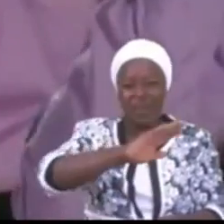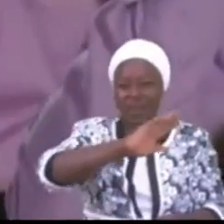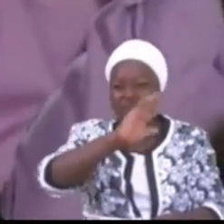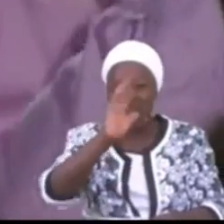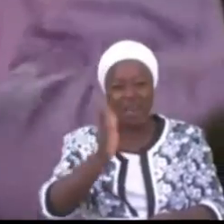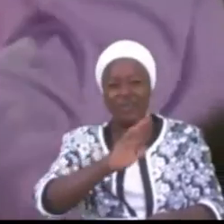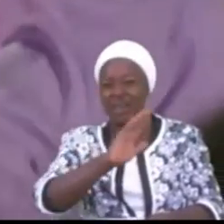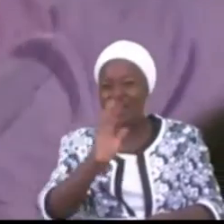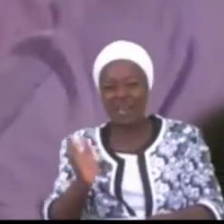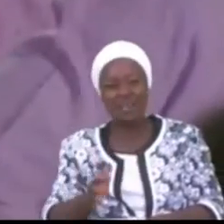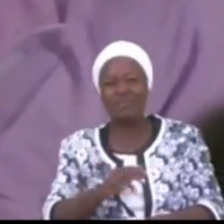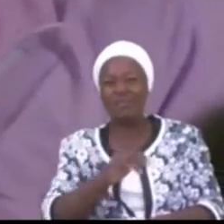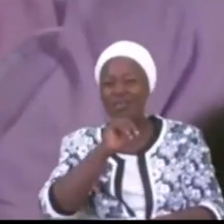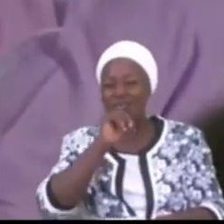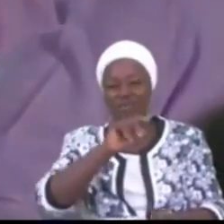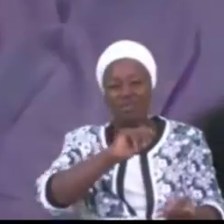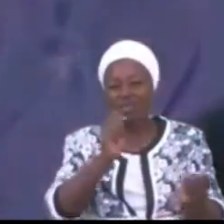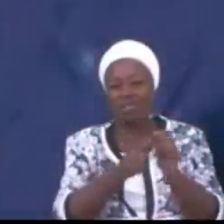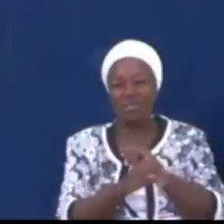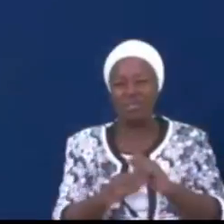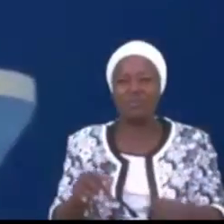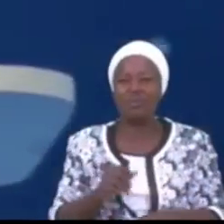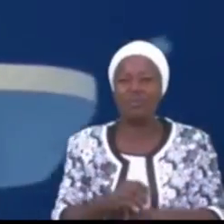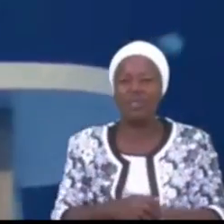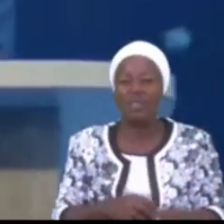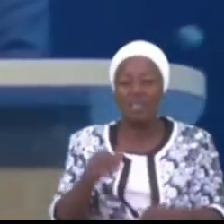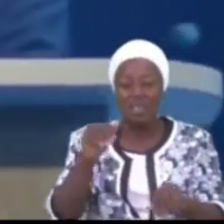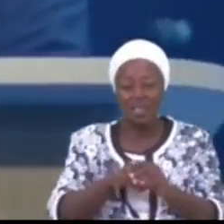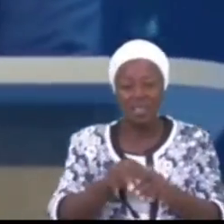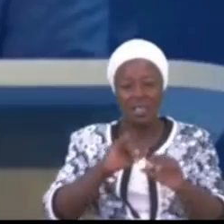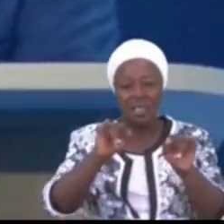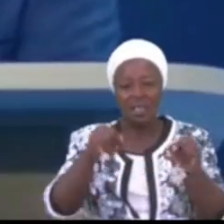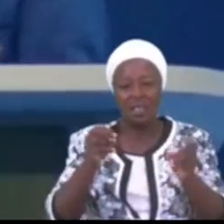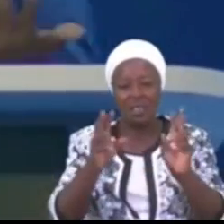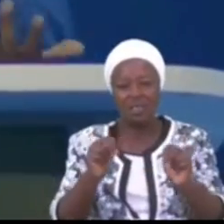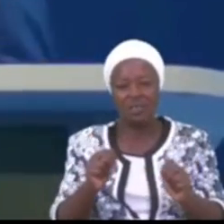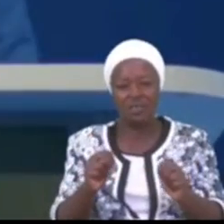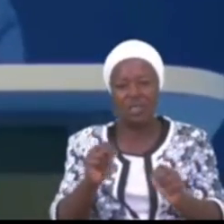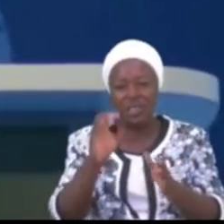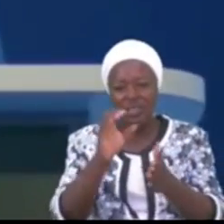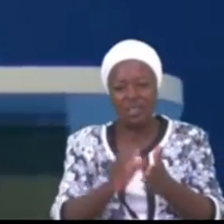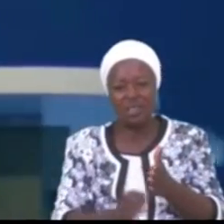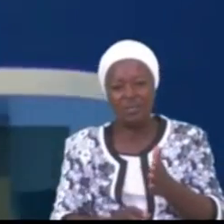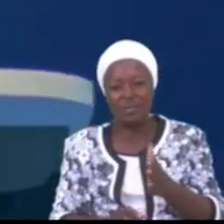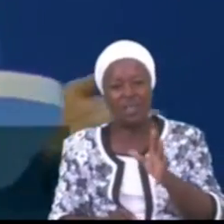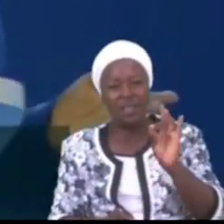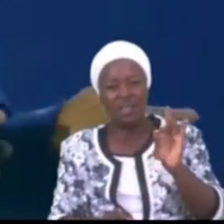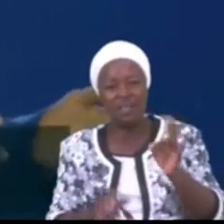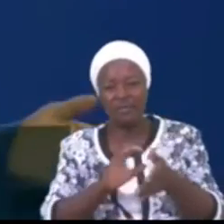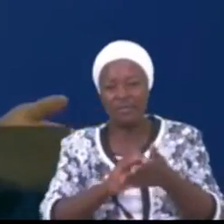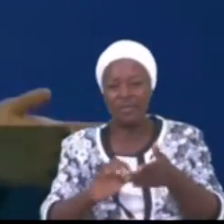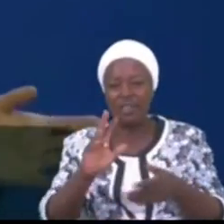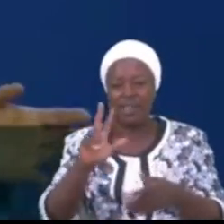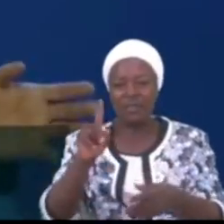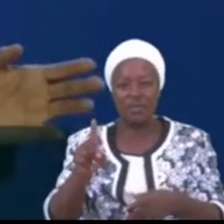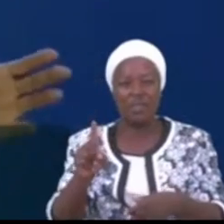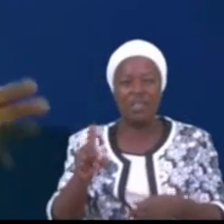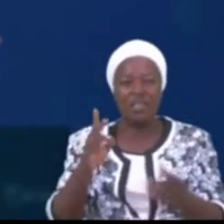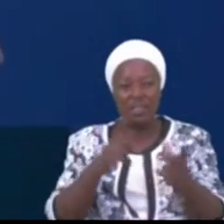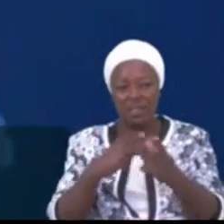at John chapter 8. In John chapter 8, reading from verse 31, then